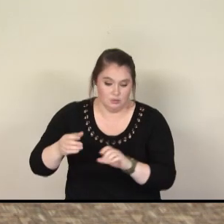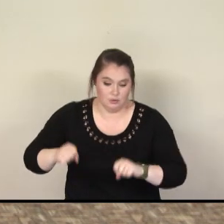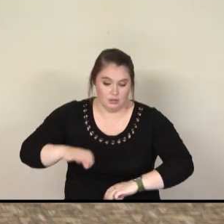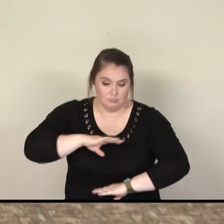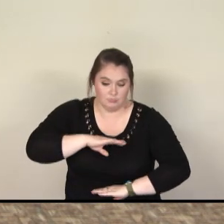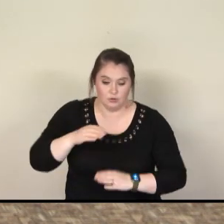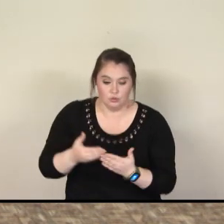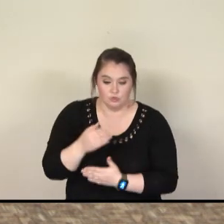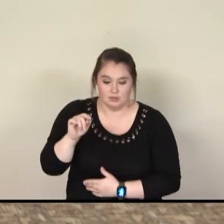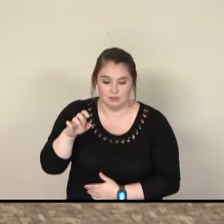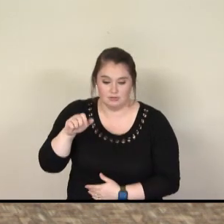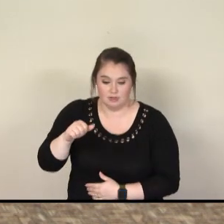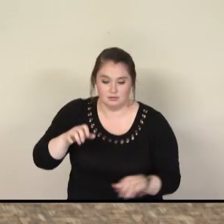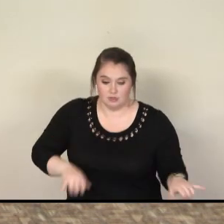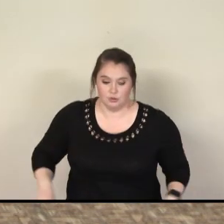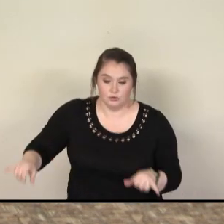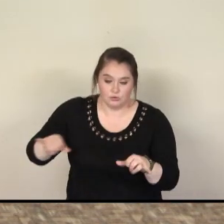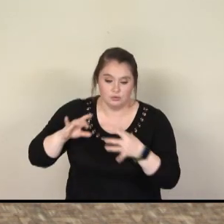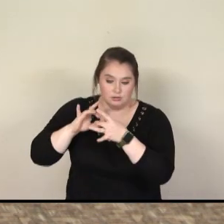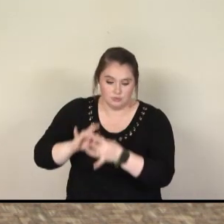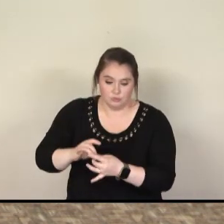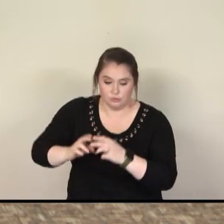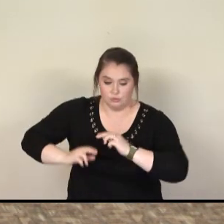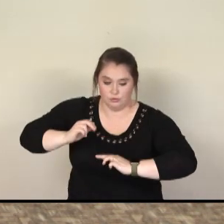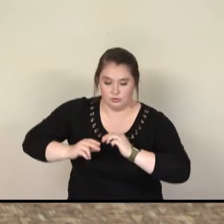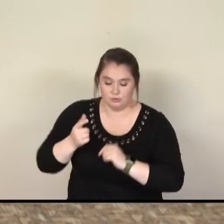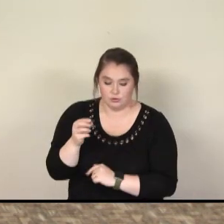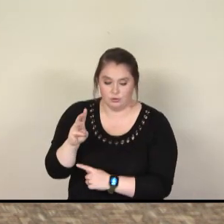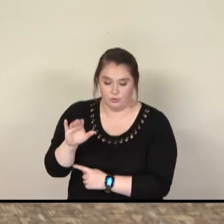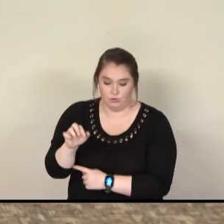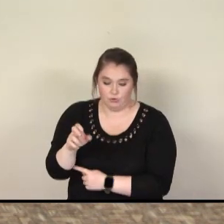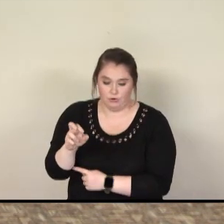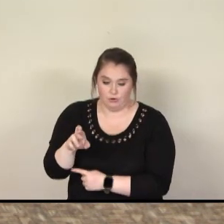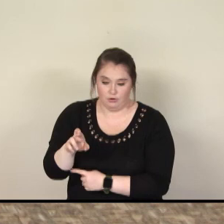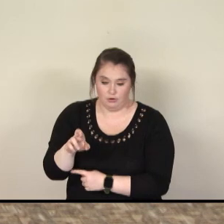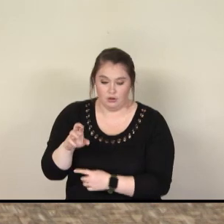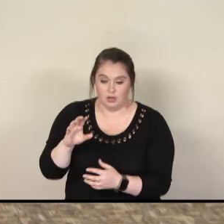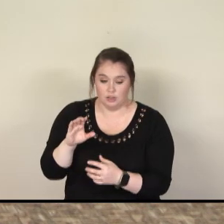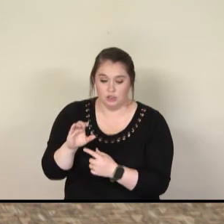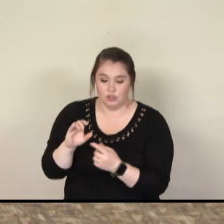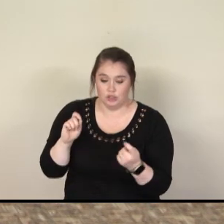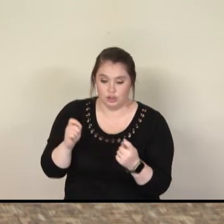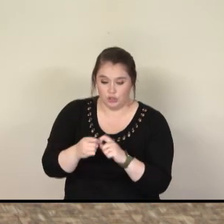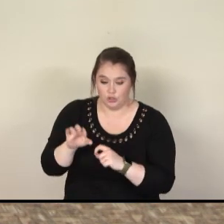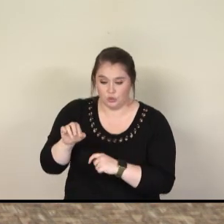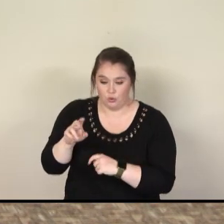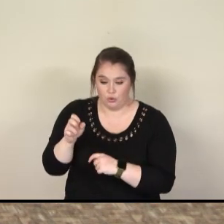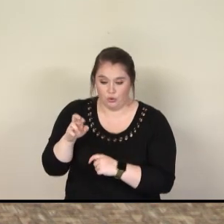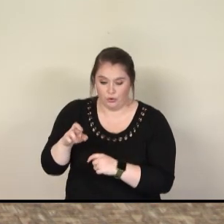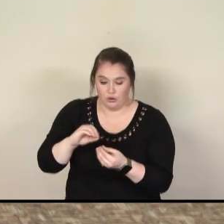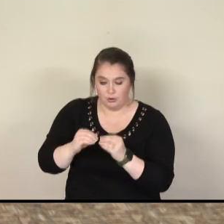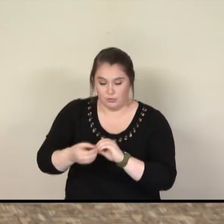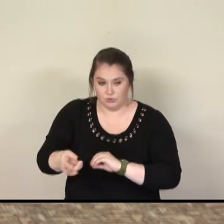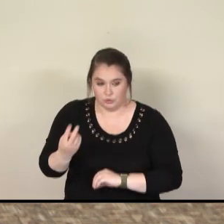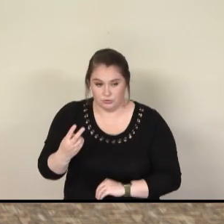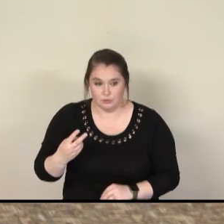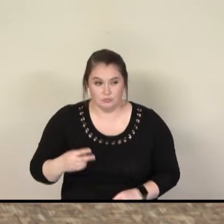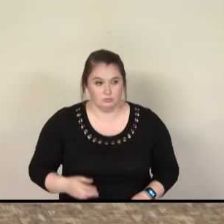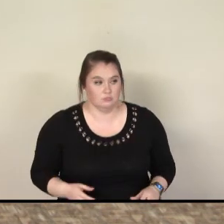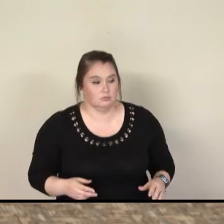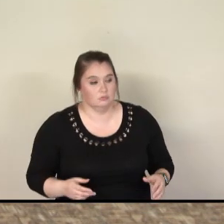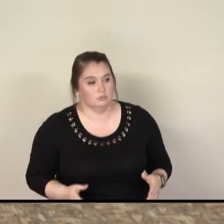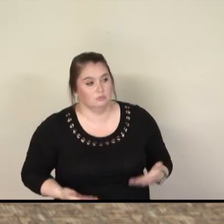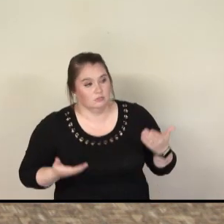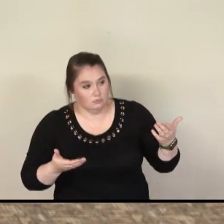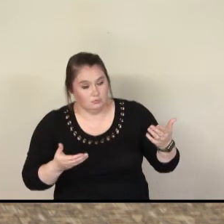for GW Carver Middle School, and authorize the superintendent to execute change order number 2. So moved. Thank you, Mr. Guillory.